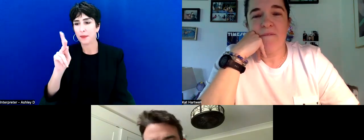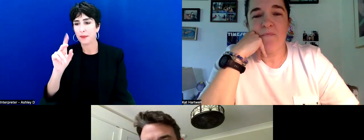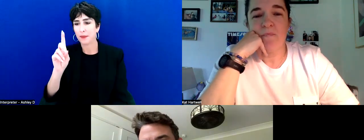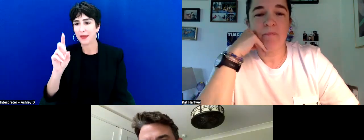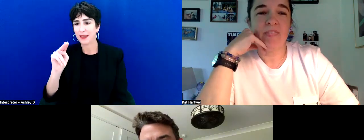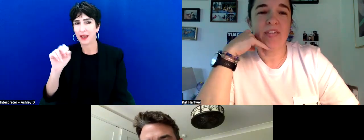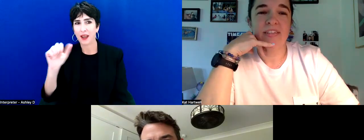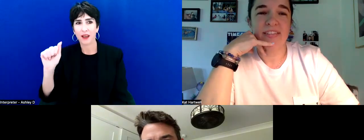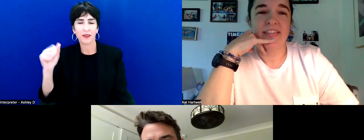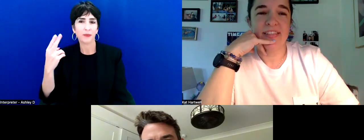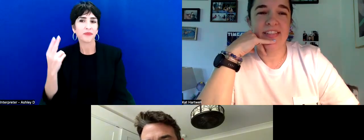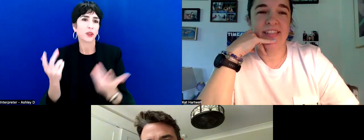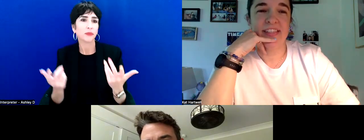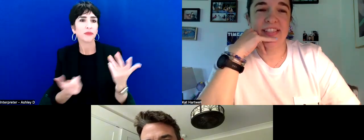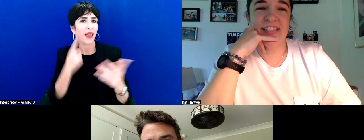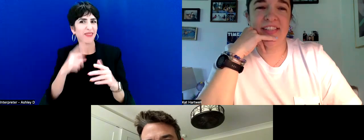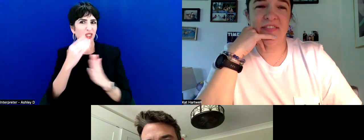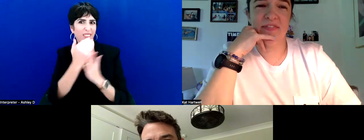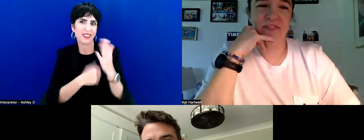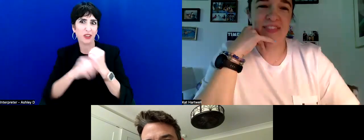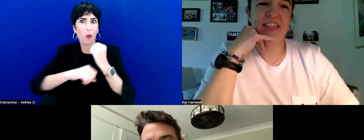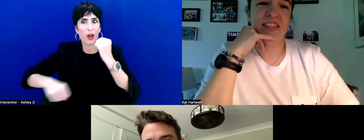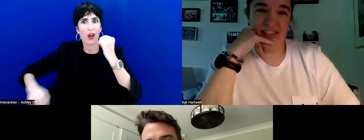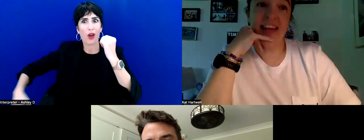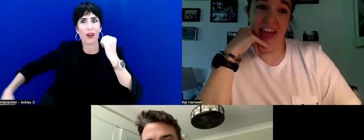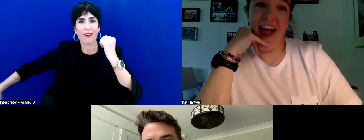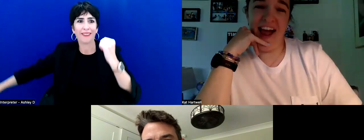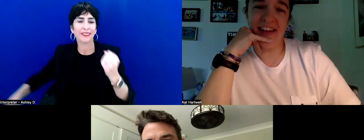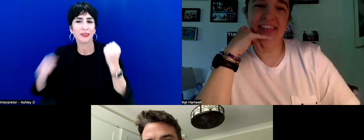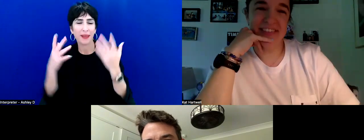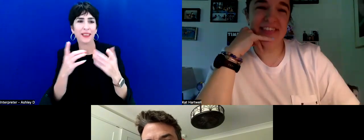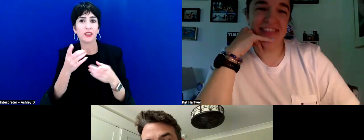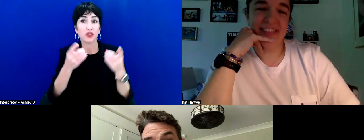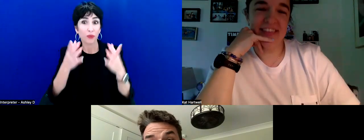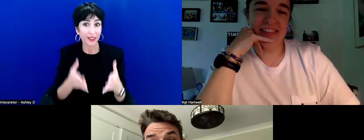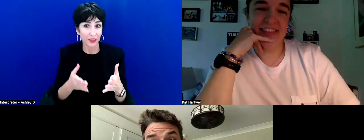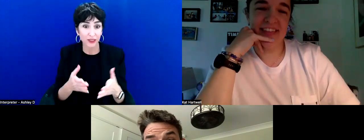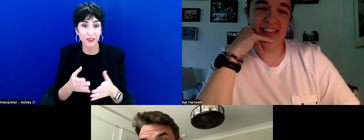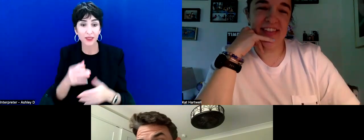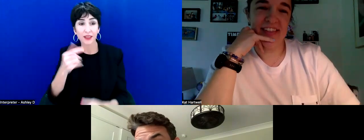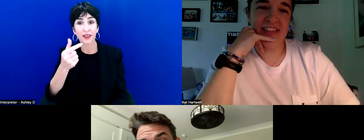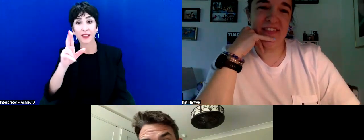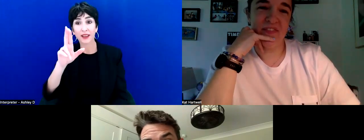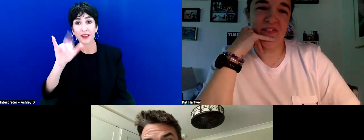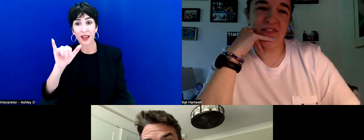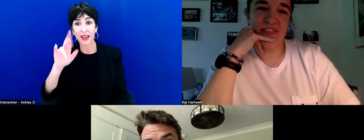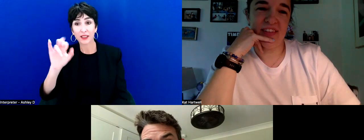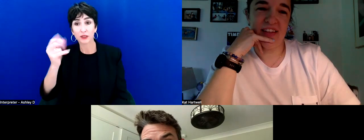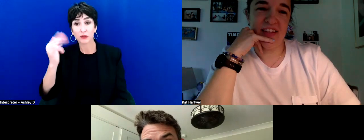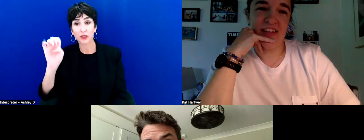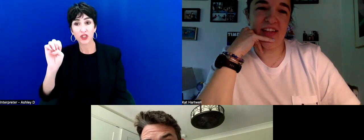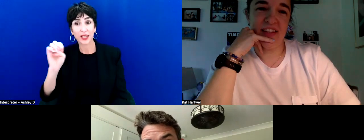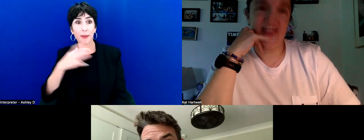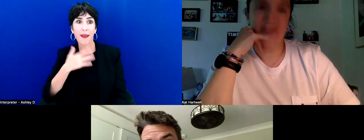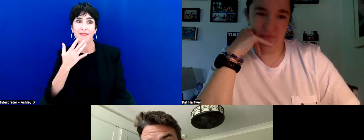I mean, I'm sure the list could go on and on and on. There's so many directors, and like Guy Ritchie is kind of one of my favorite